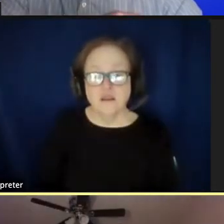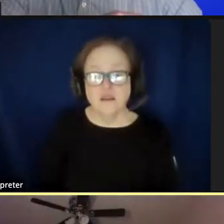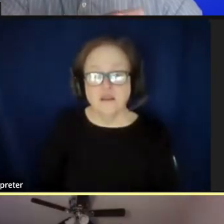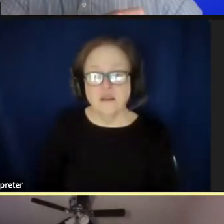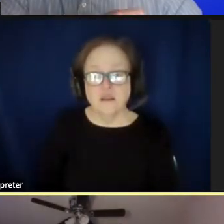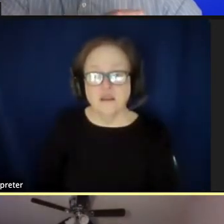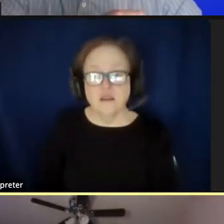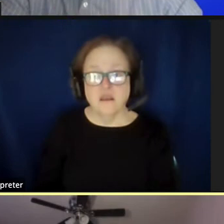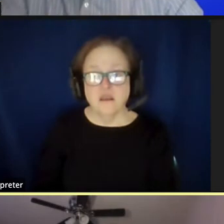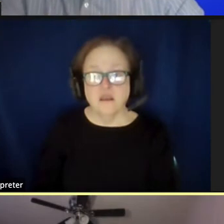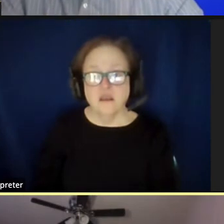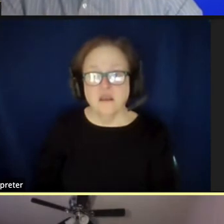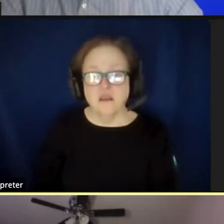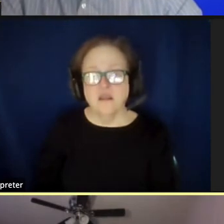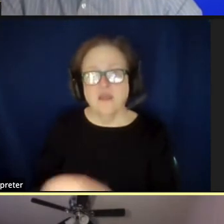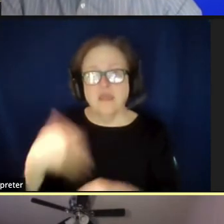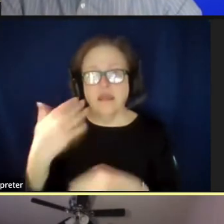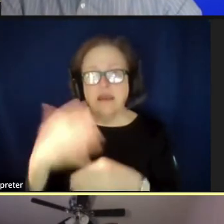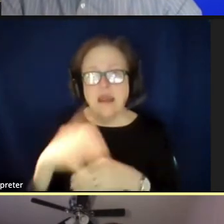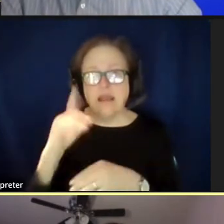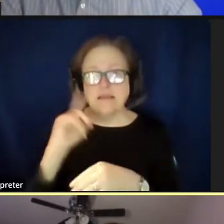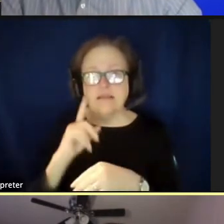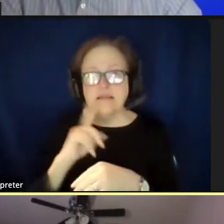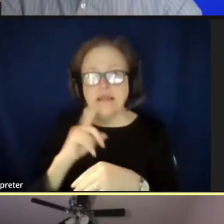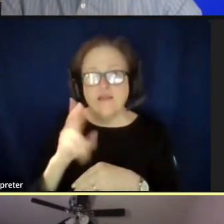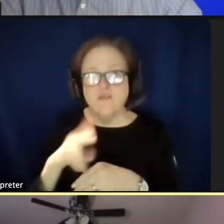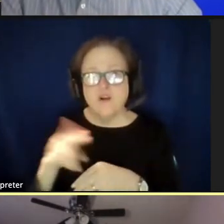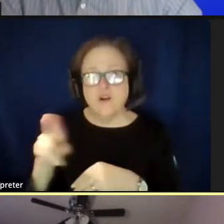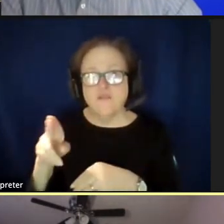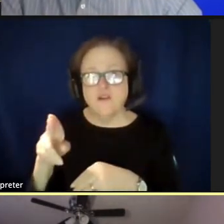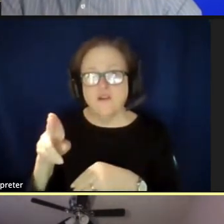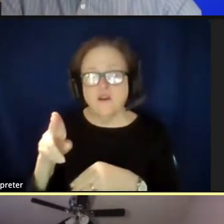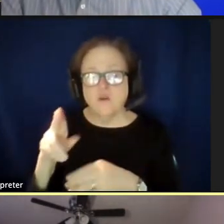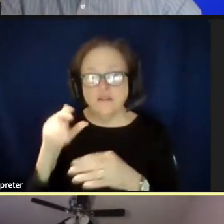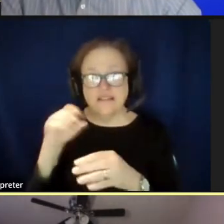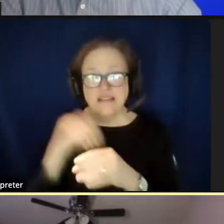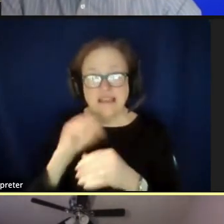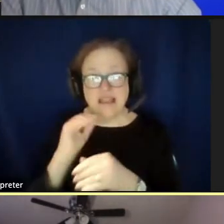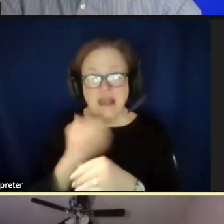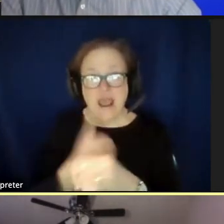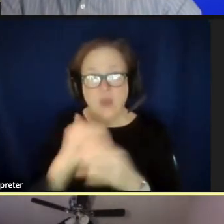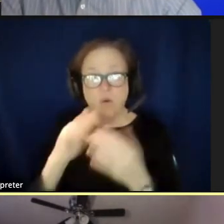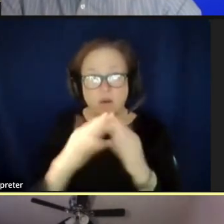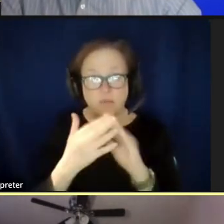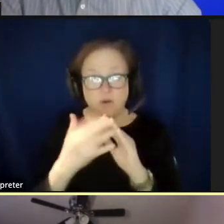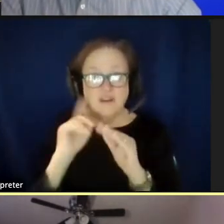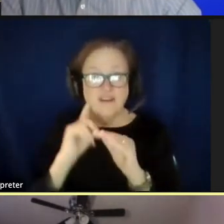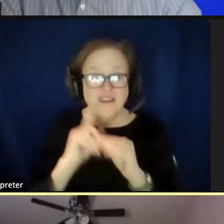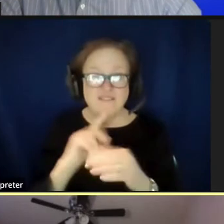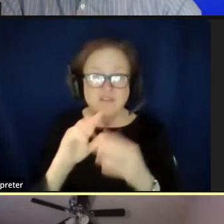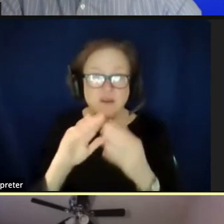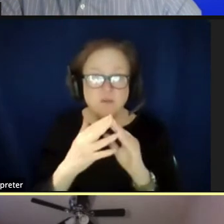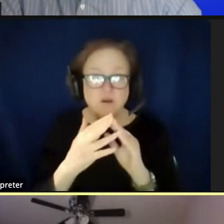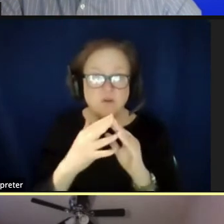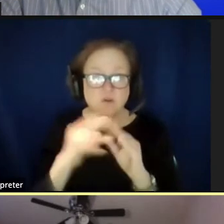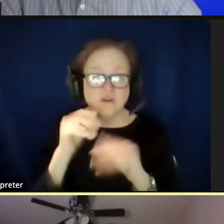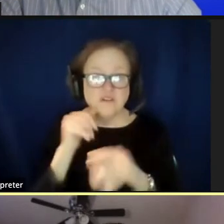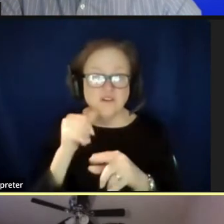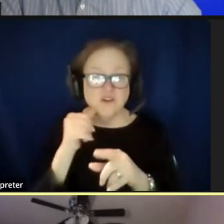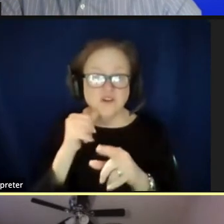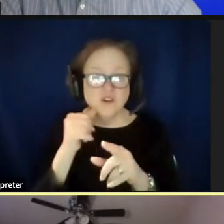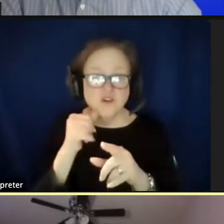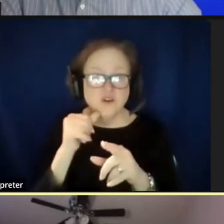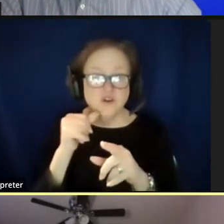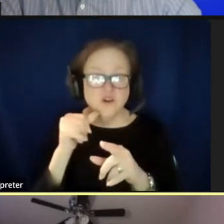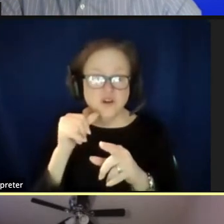person or hard of hearing person I would hear that was in our community, which is the deaf community, would be a girl who goes by